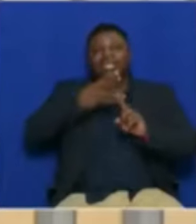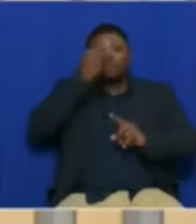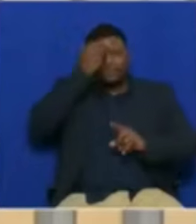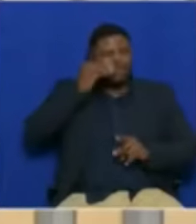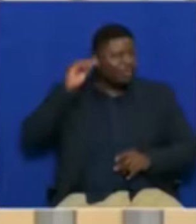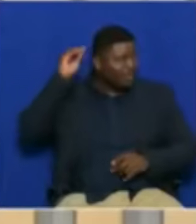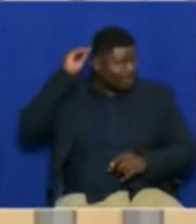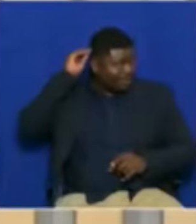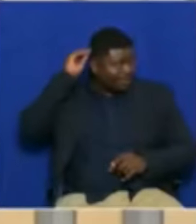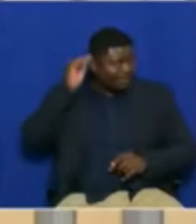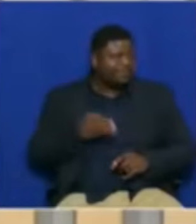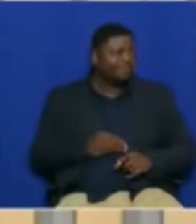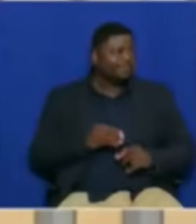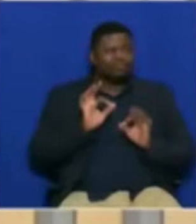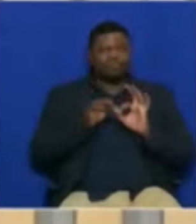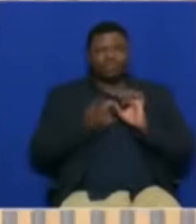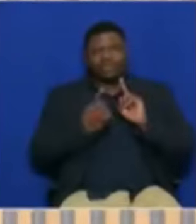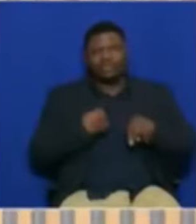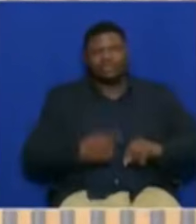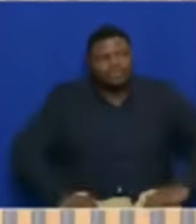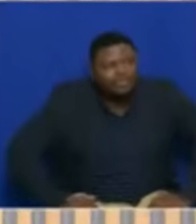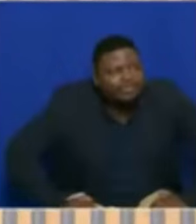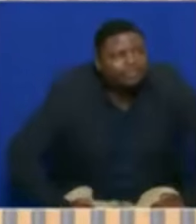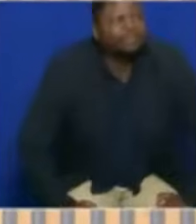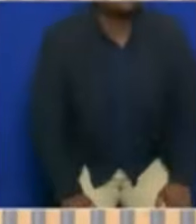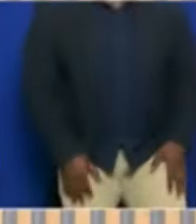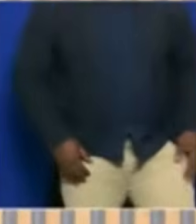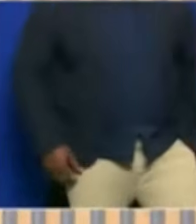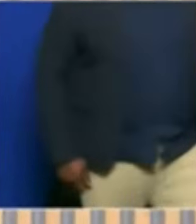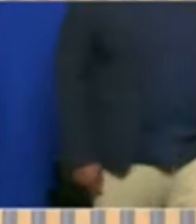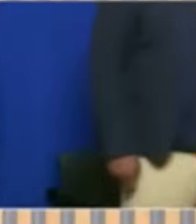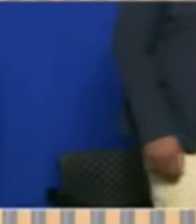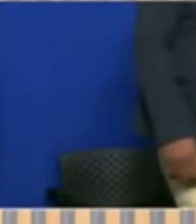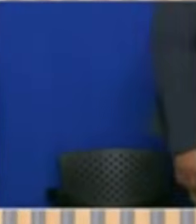we get an answer. In the